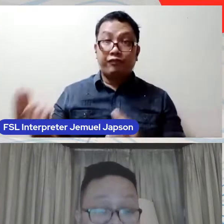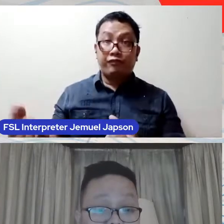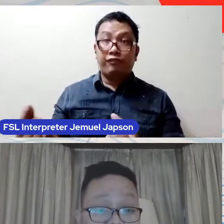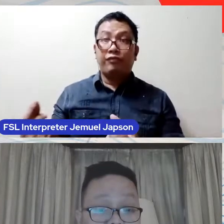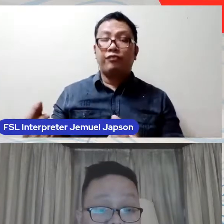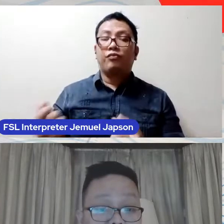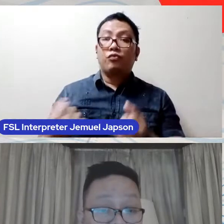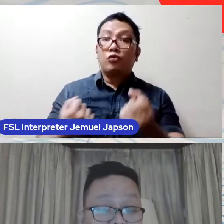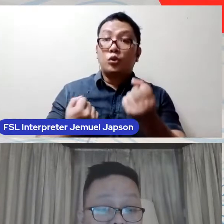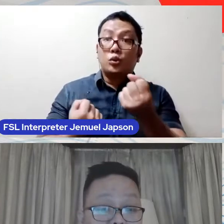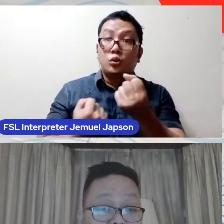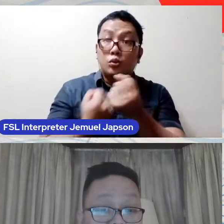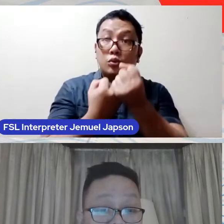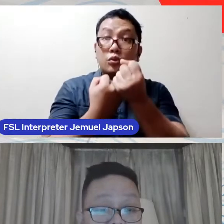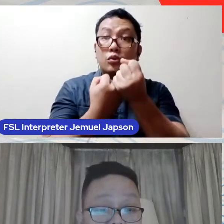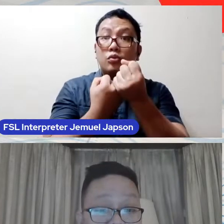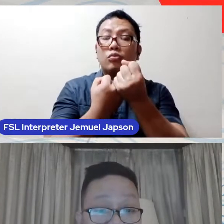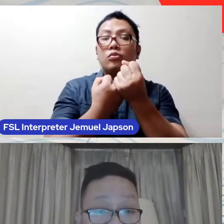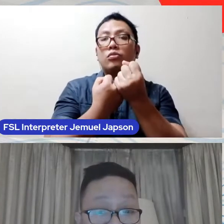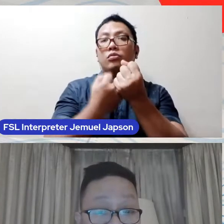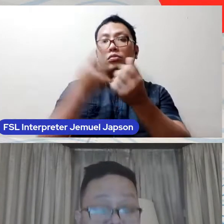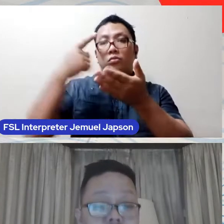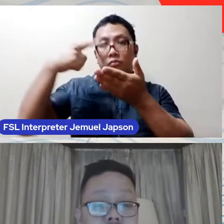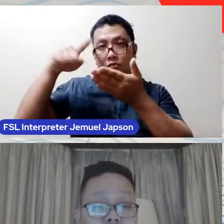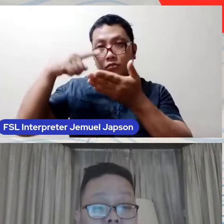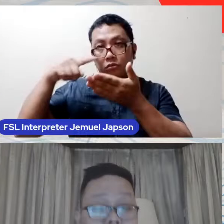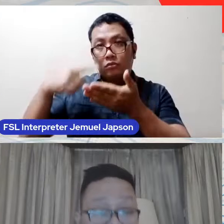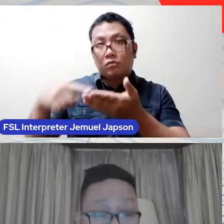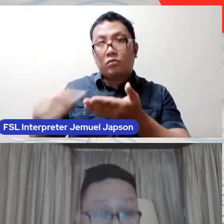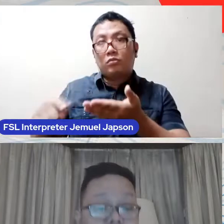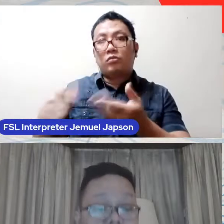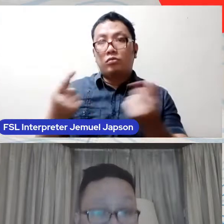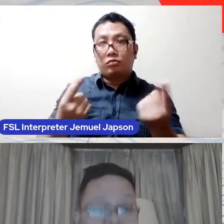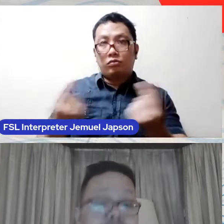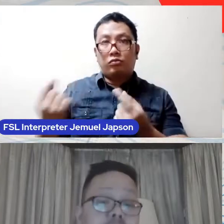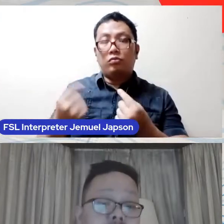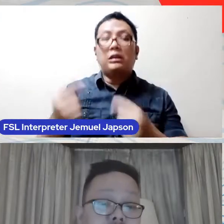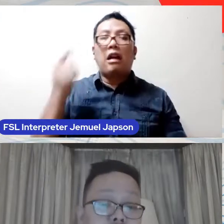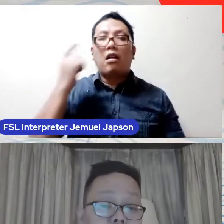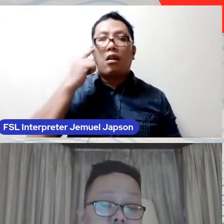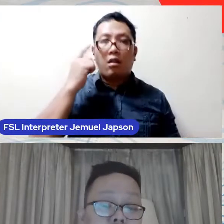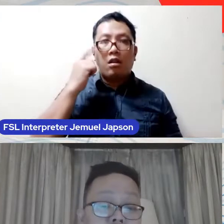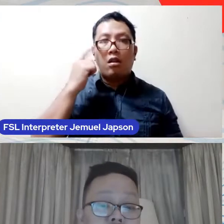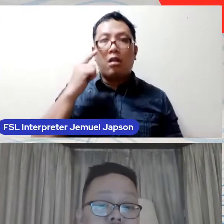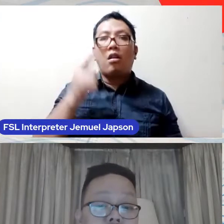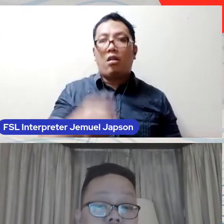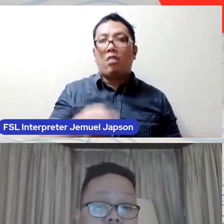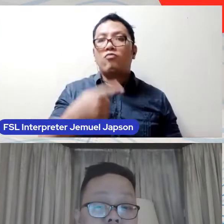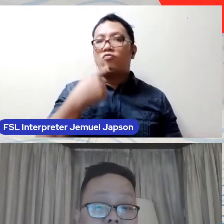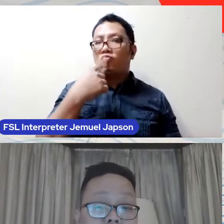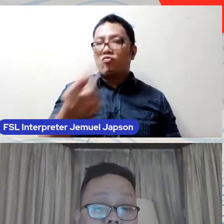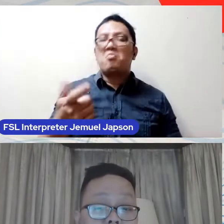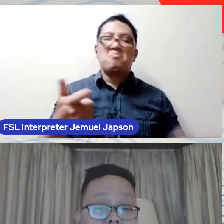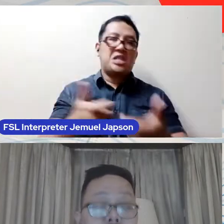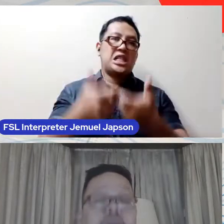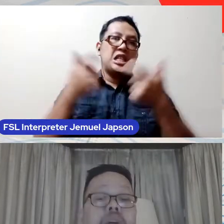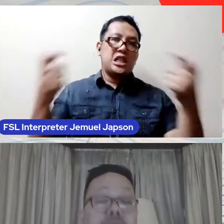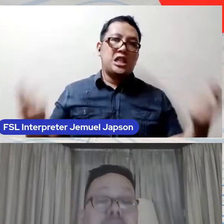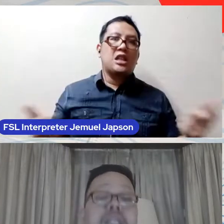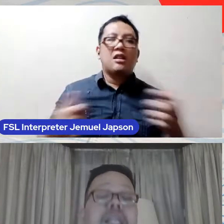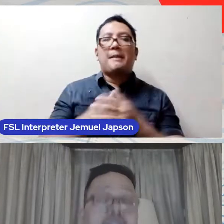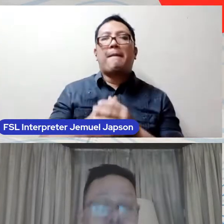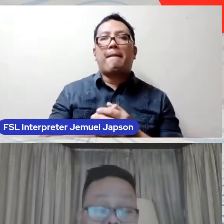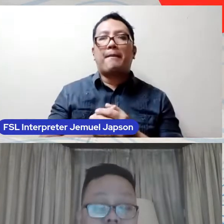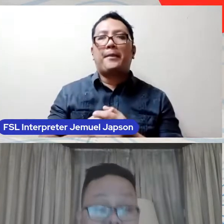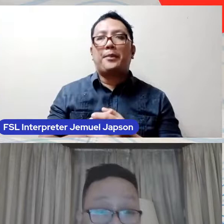support this sort of checking exercise, I think that speaks volumes. Yan talaga yung nagsasabi na,